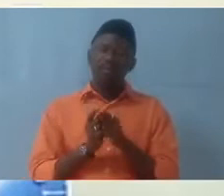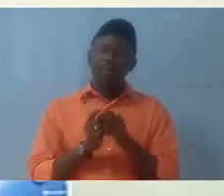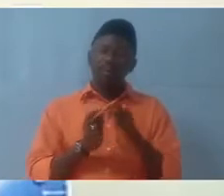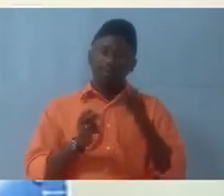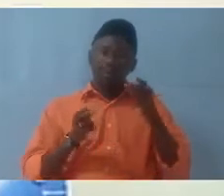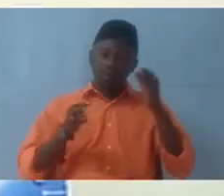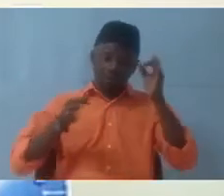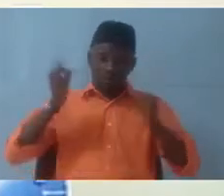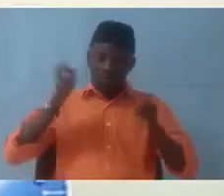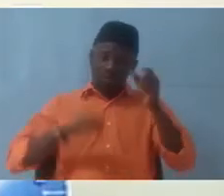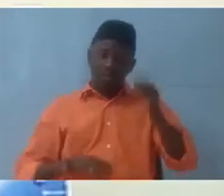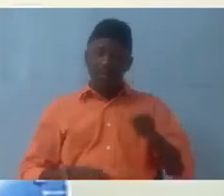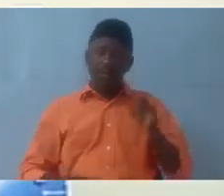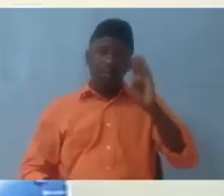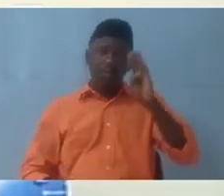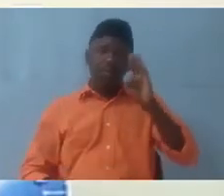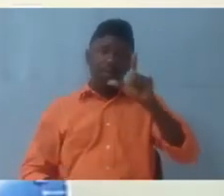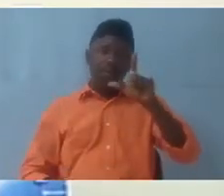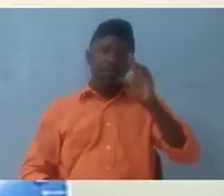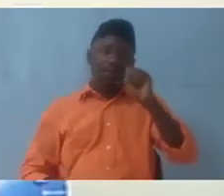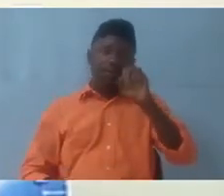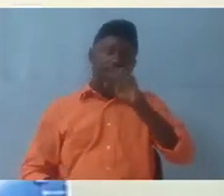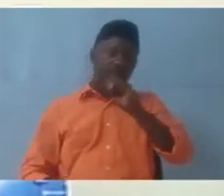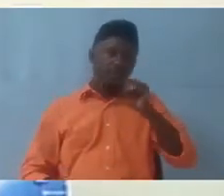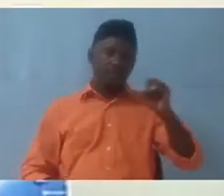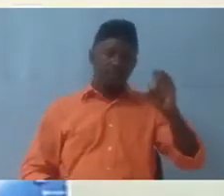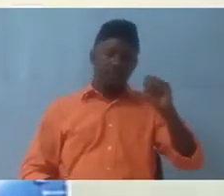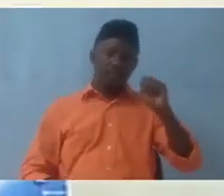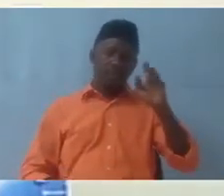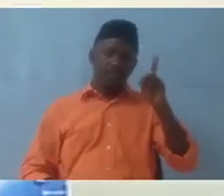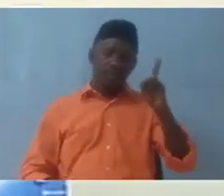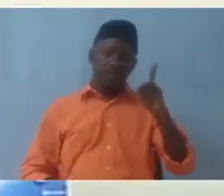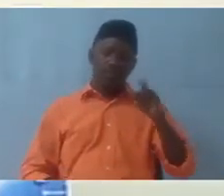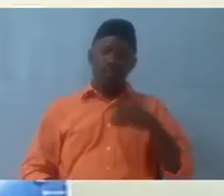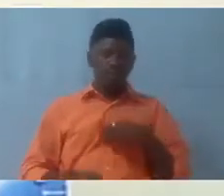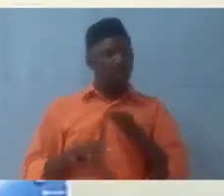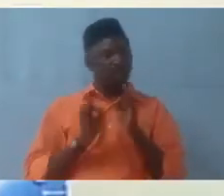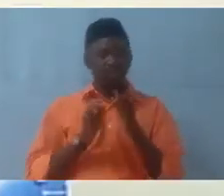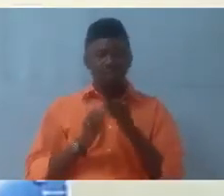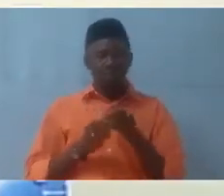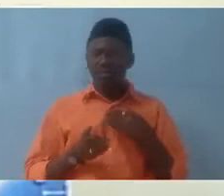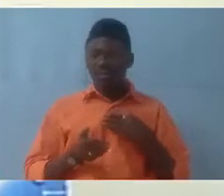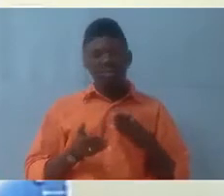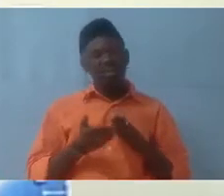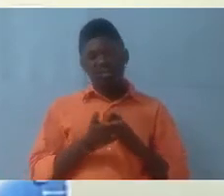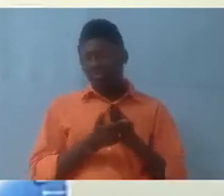said to him that I had gone through the same ordeal